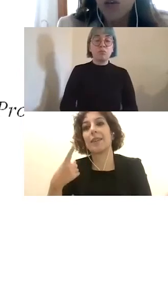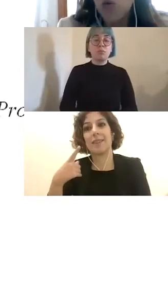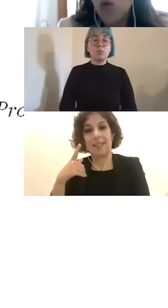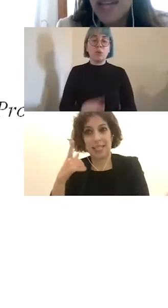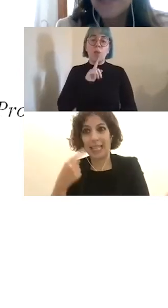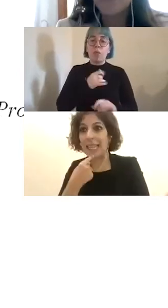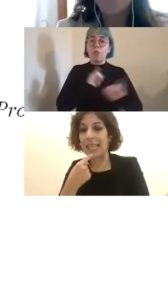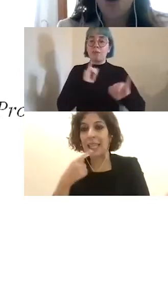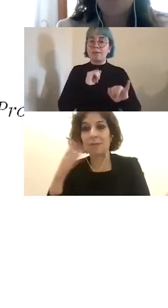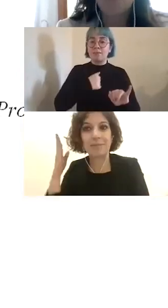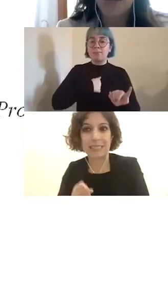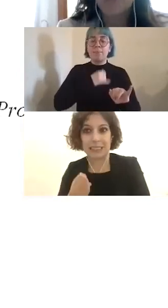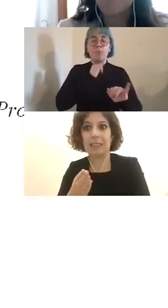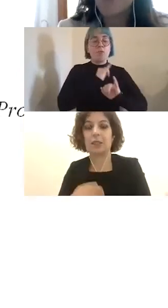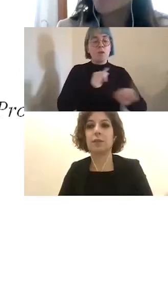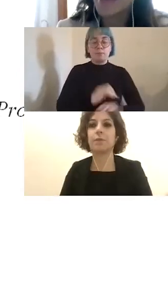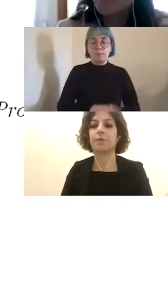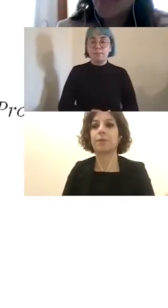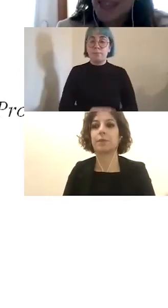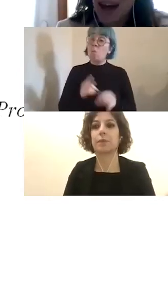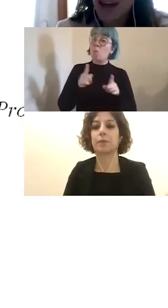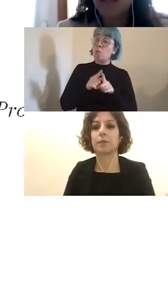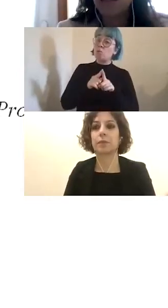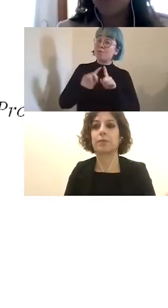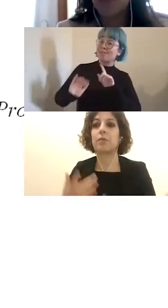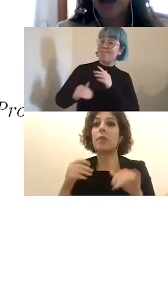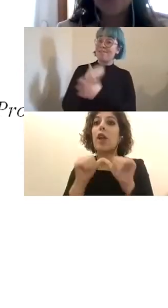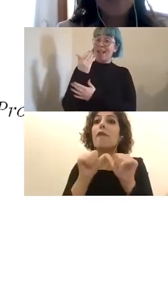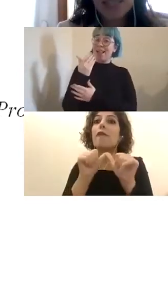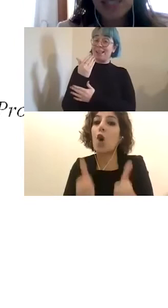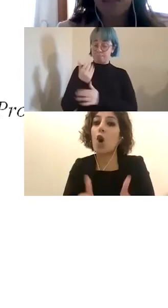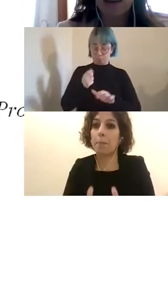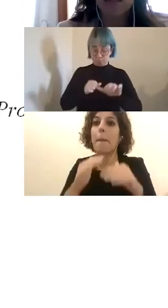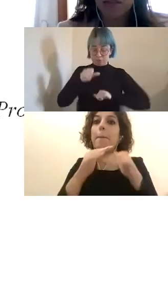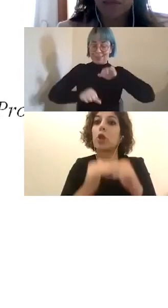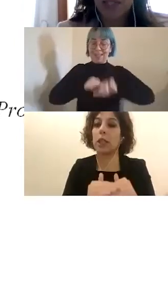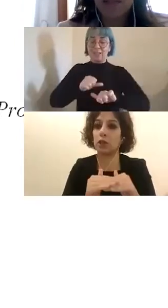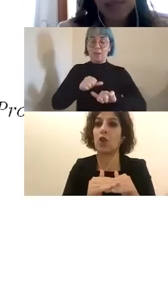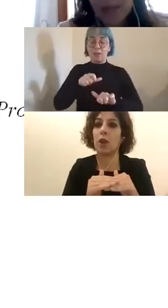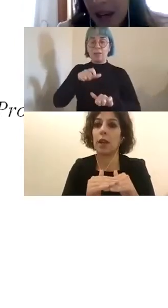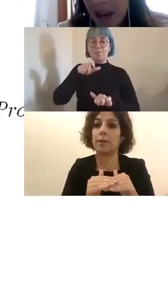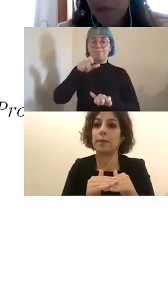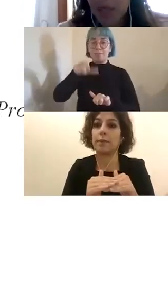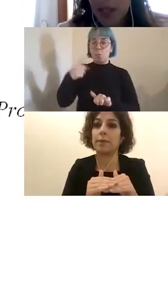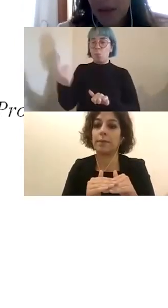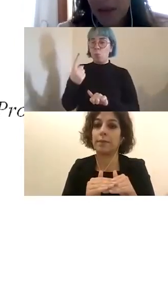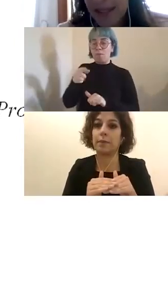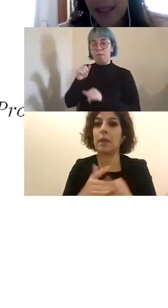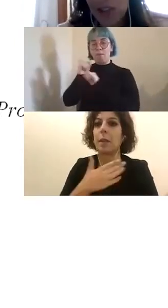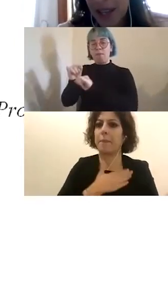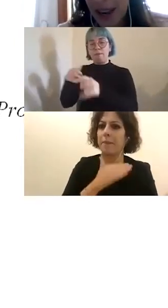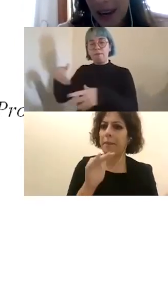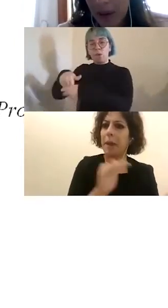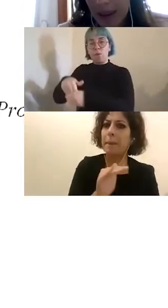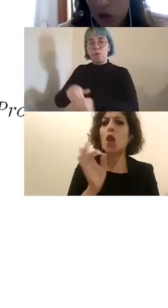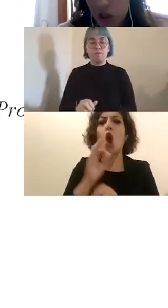threat, sorry, and to develop a proceeding for the perpetrators.